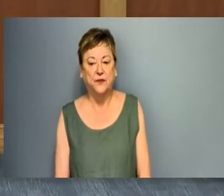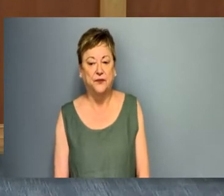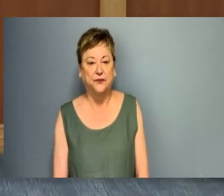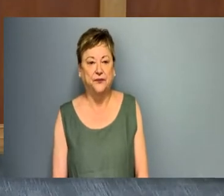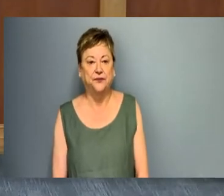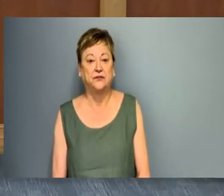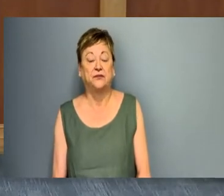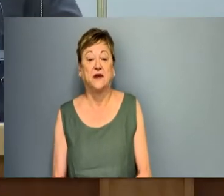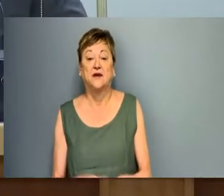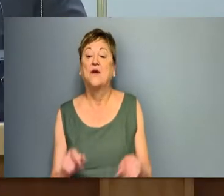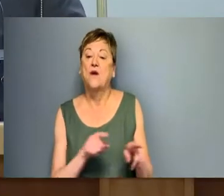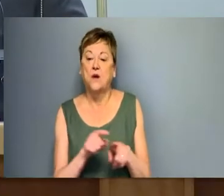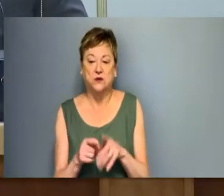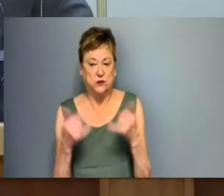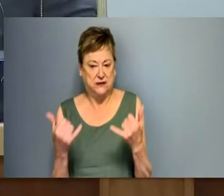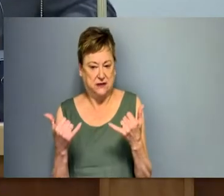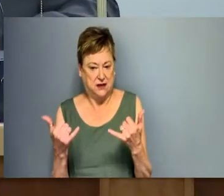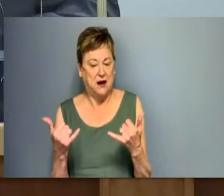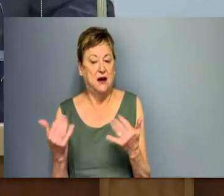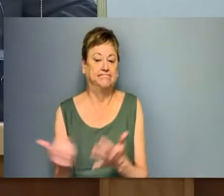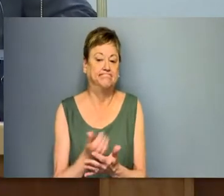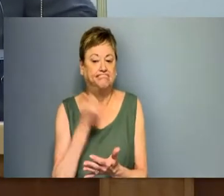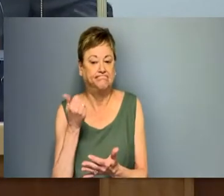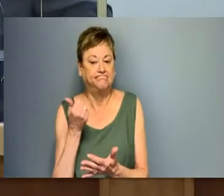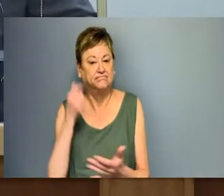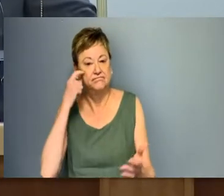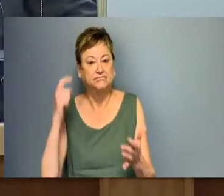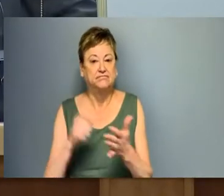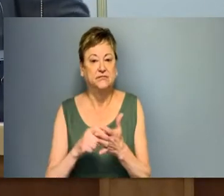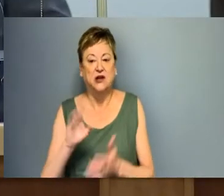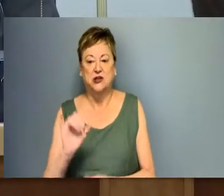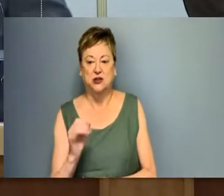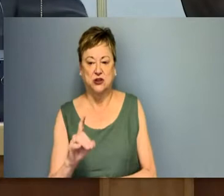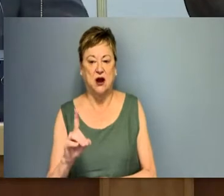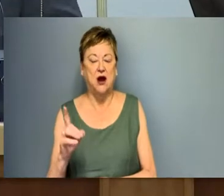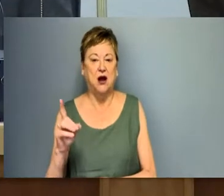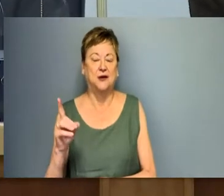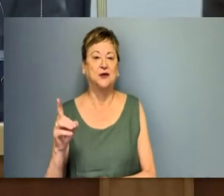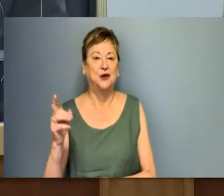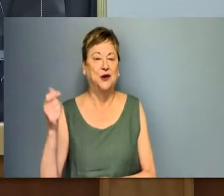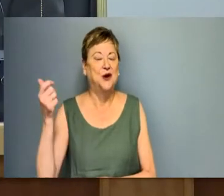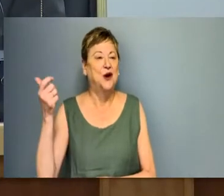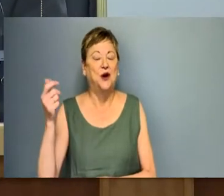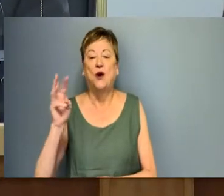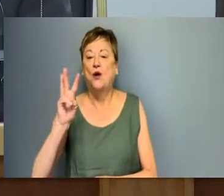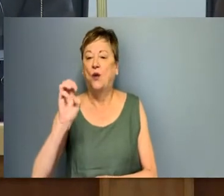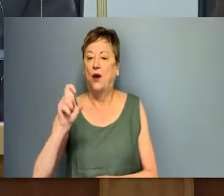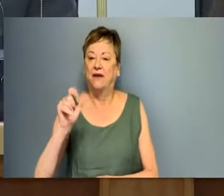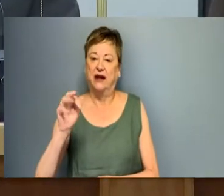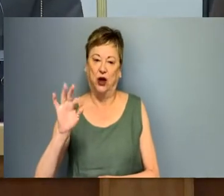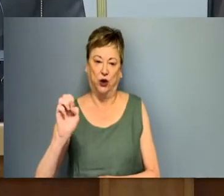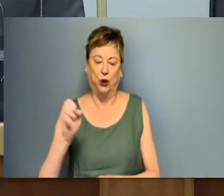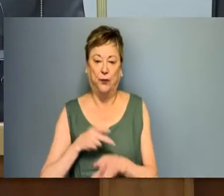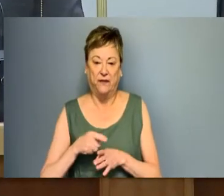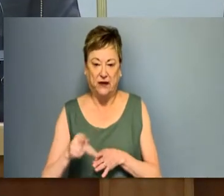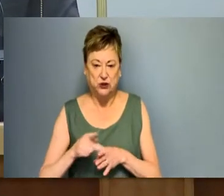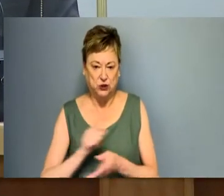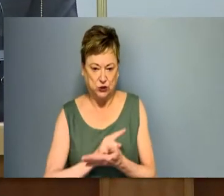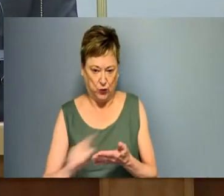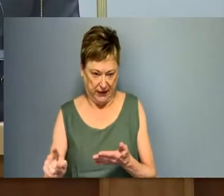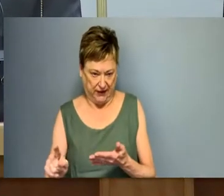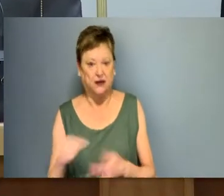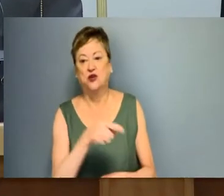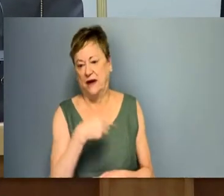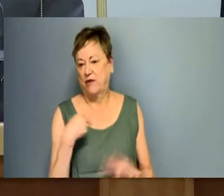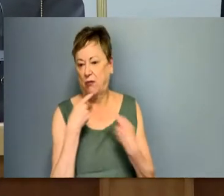Okay, we are also taking time today to recognize Child Welfare Professionals Appreciation Week. And Commissioner Marsegli has a proclamation. Thank